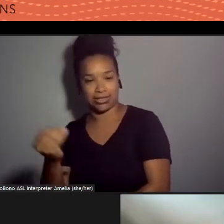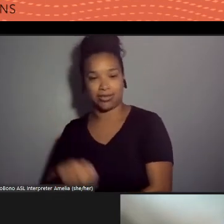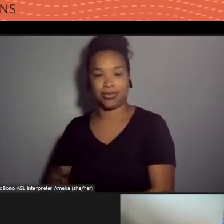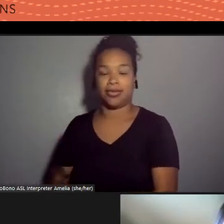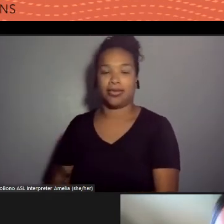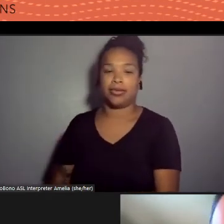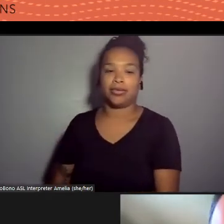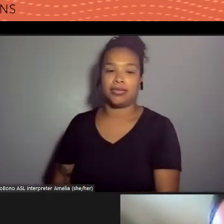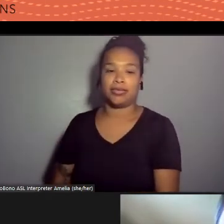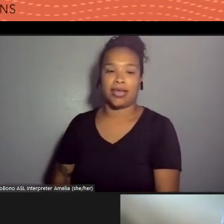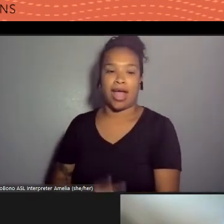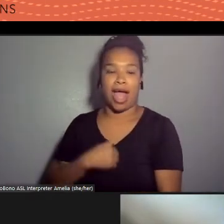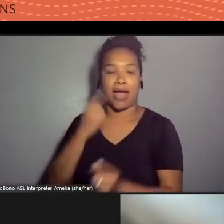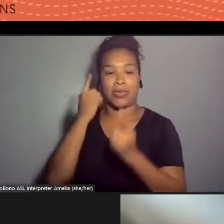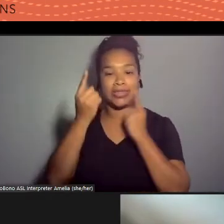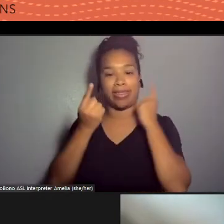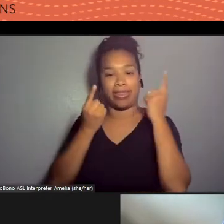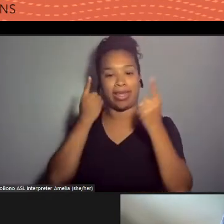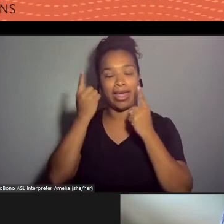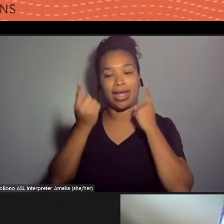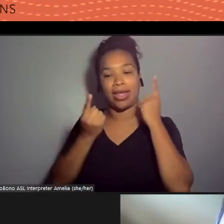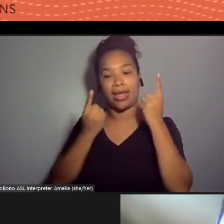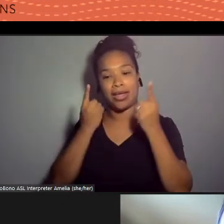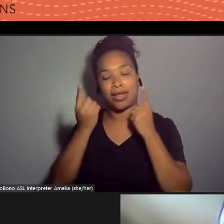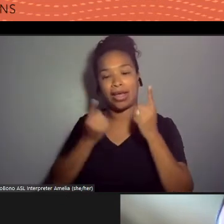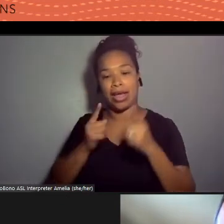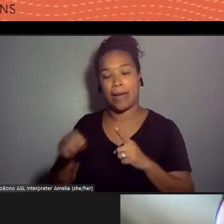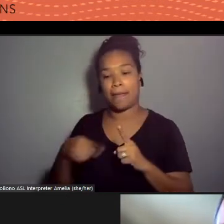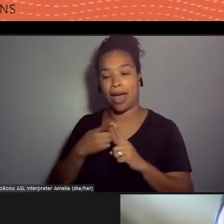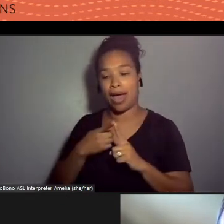I was thinking about